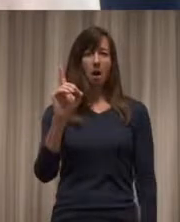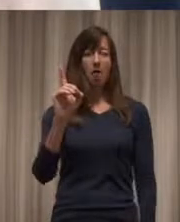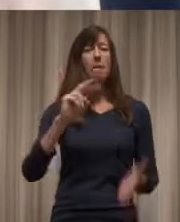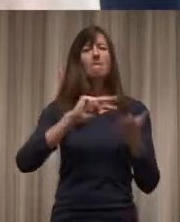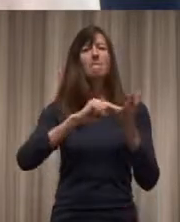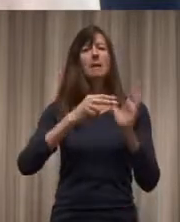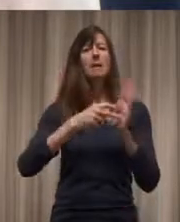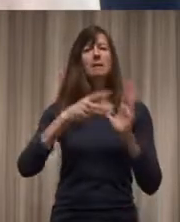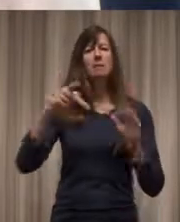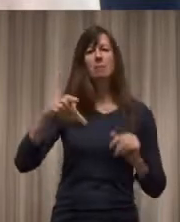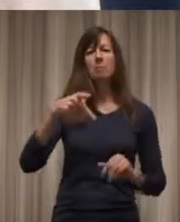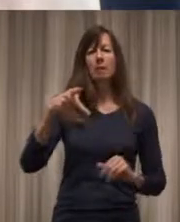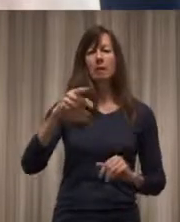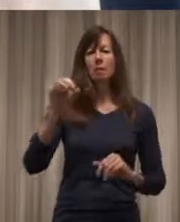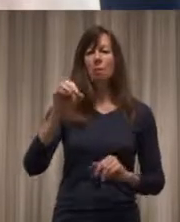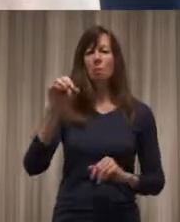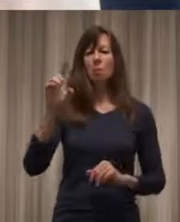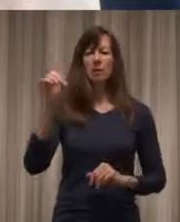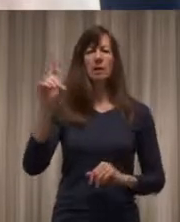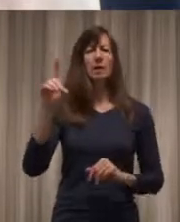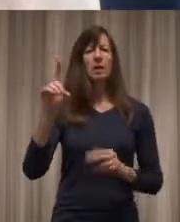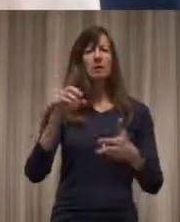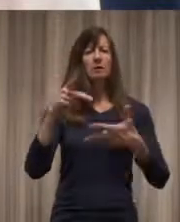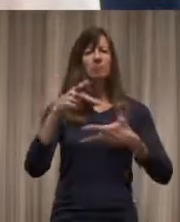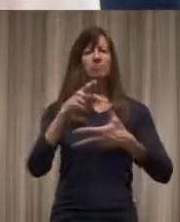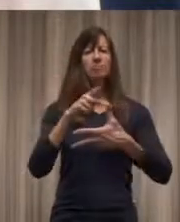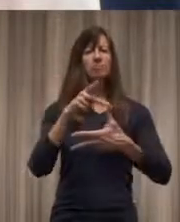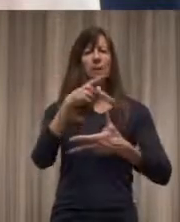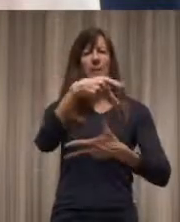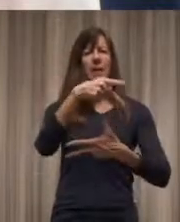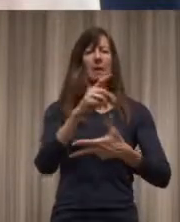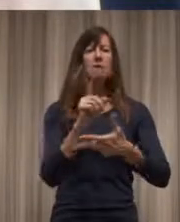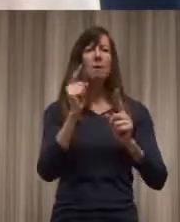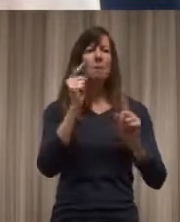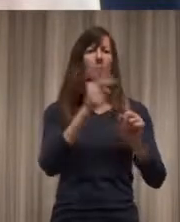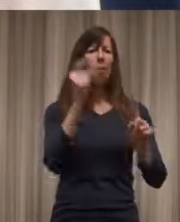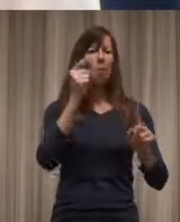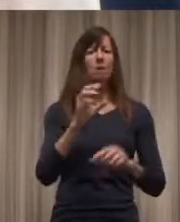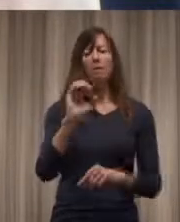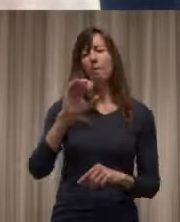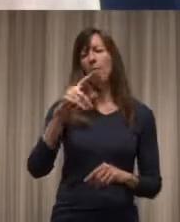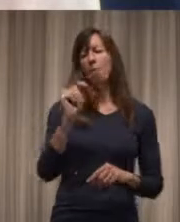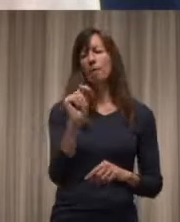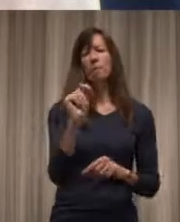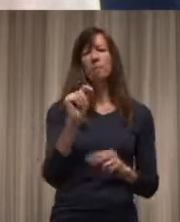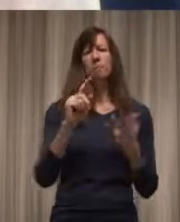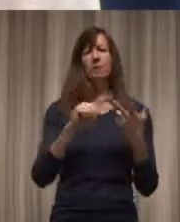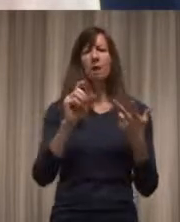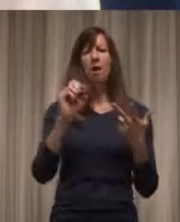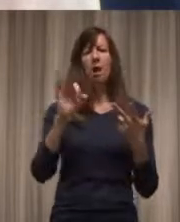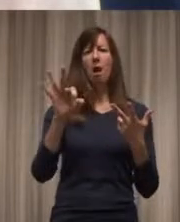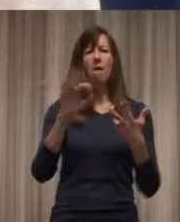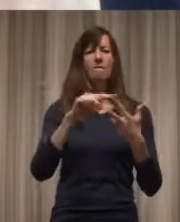more about. POD, point of distribution site. We'll set up our first one in Kingston and our second one later in the week